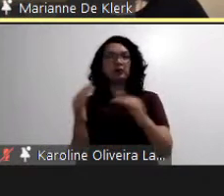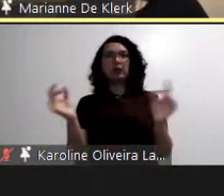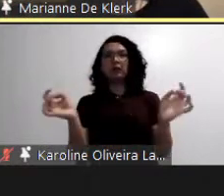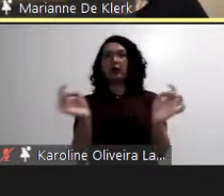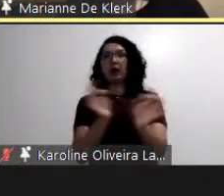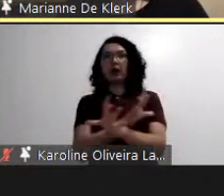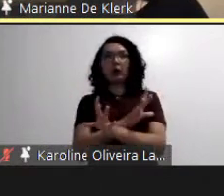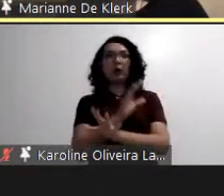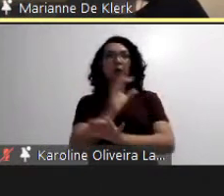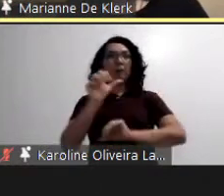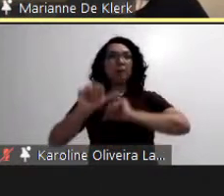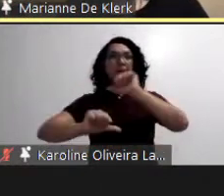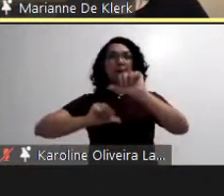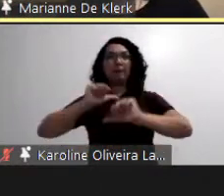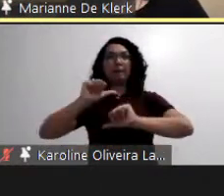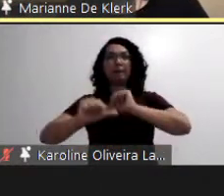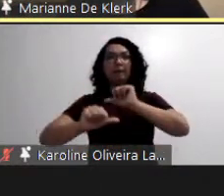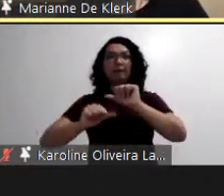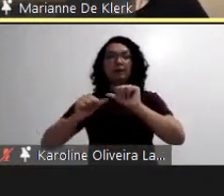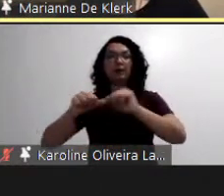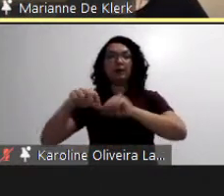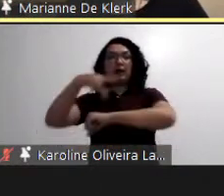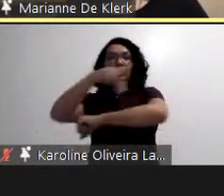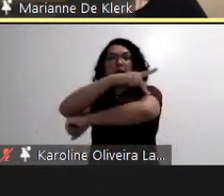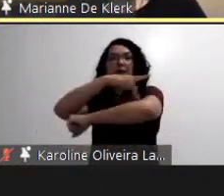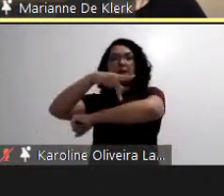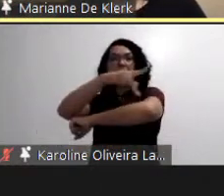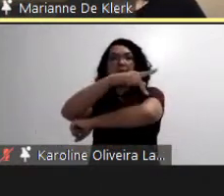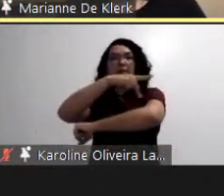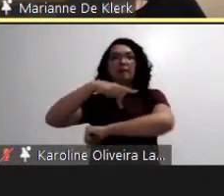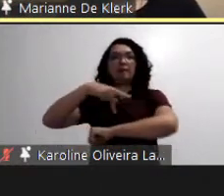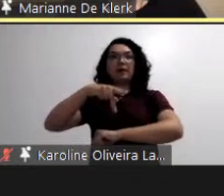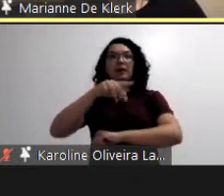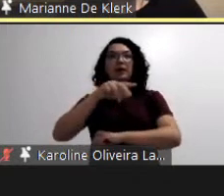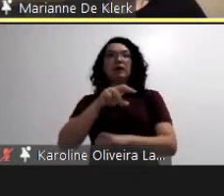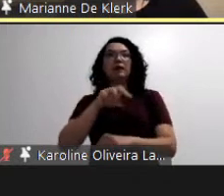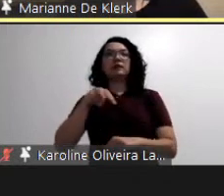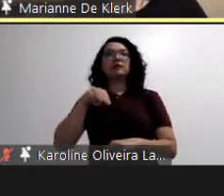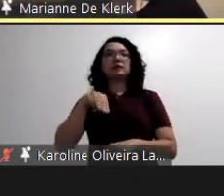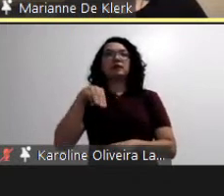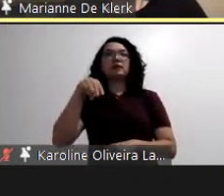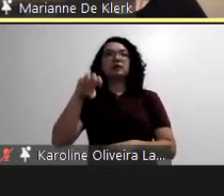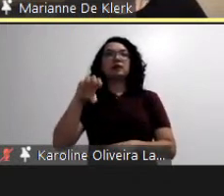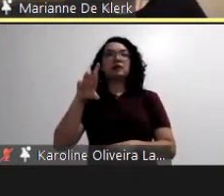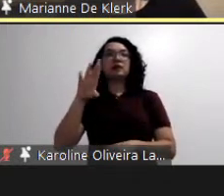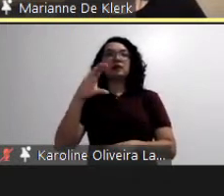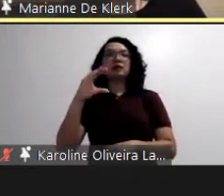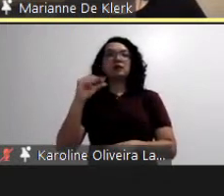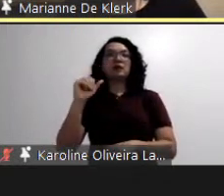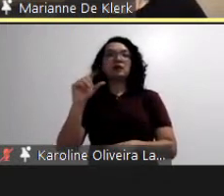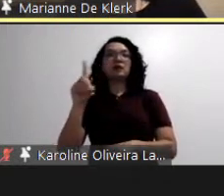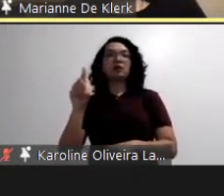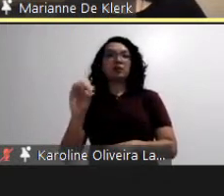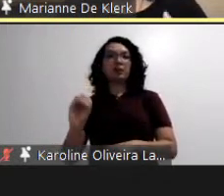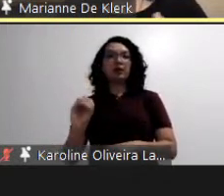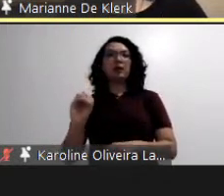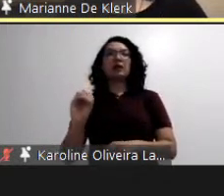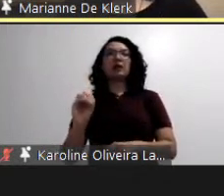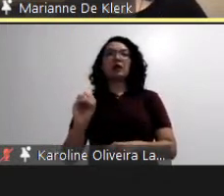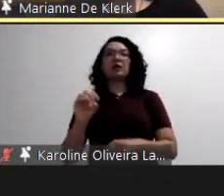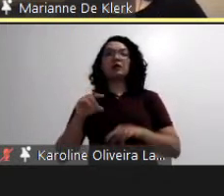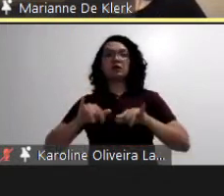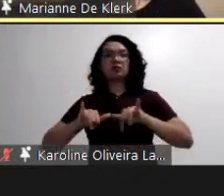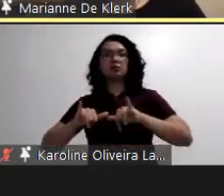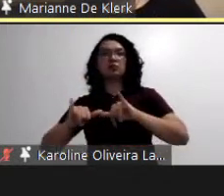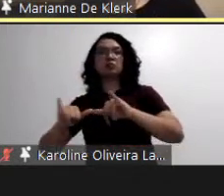complex in the front with a square called Stadium Square that definitely has some Brazilian influences as well, shows you